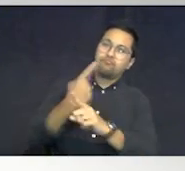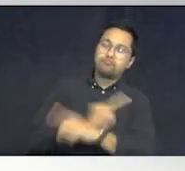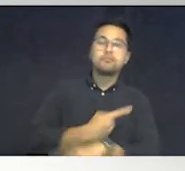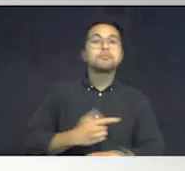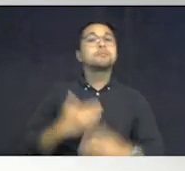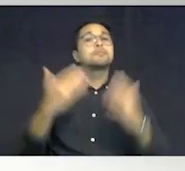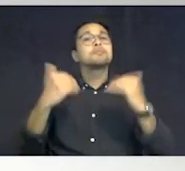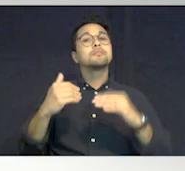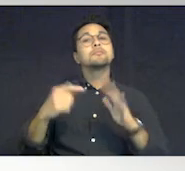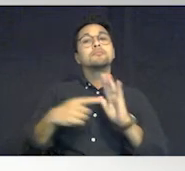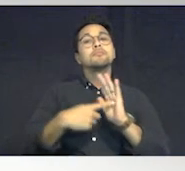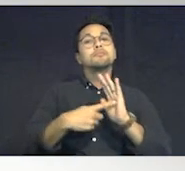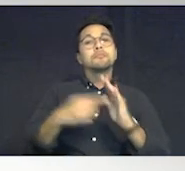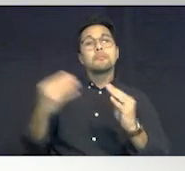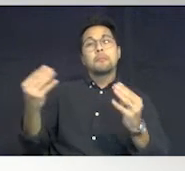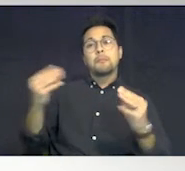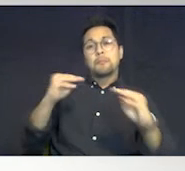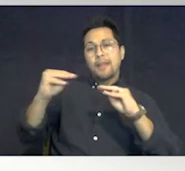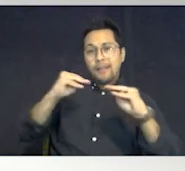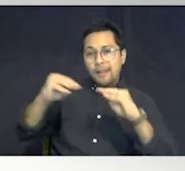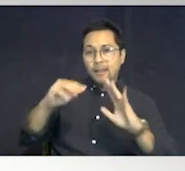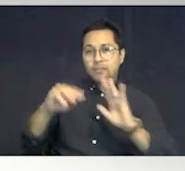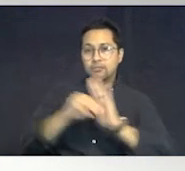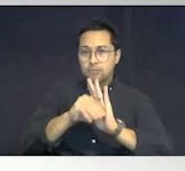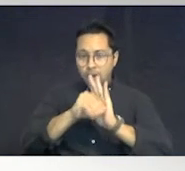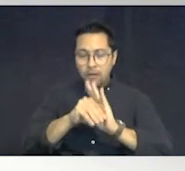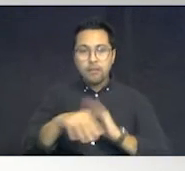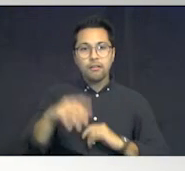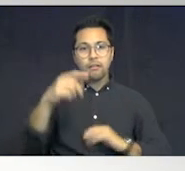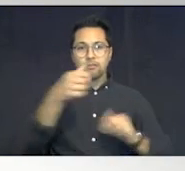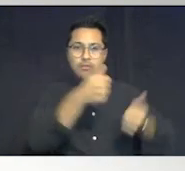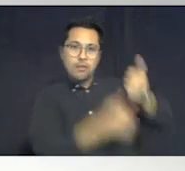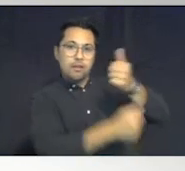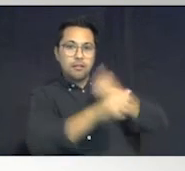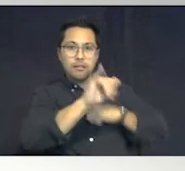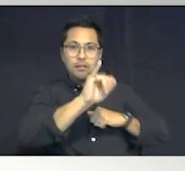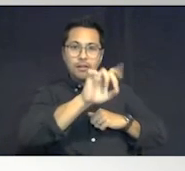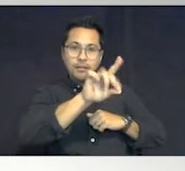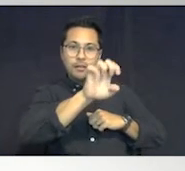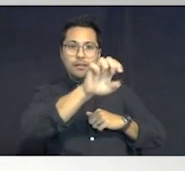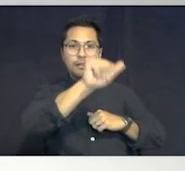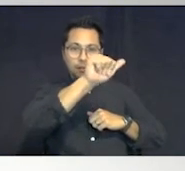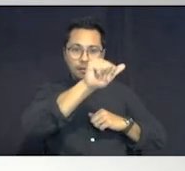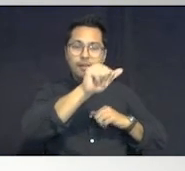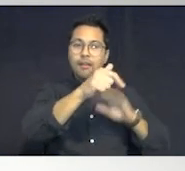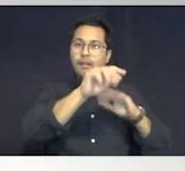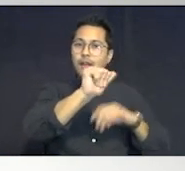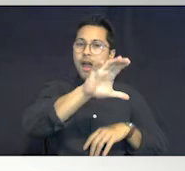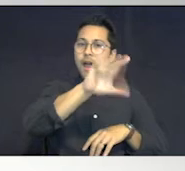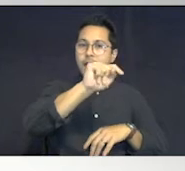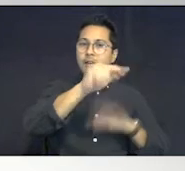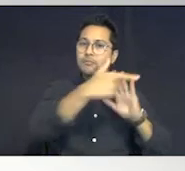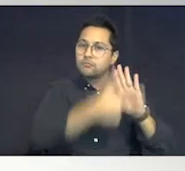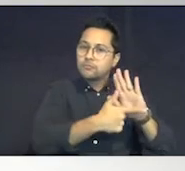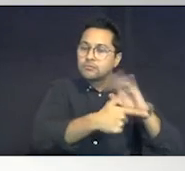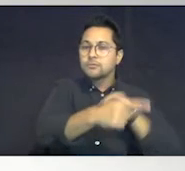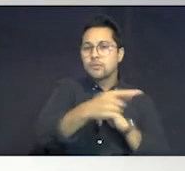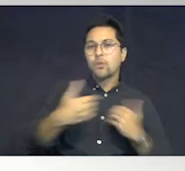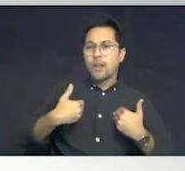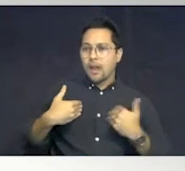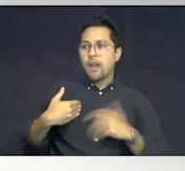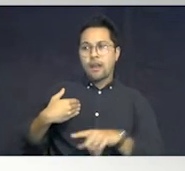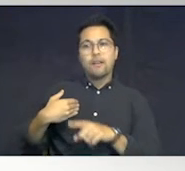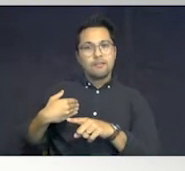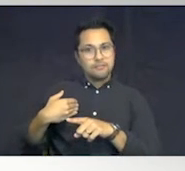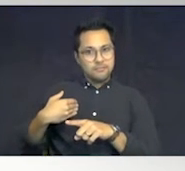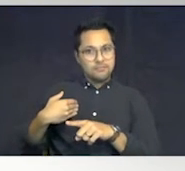and under the IDA, or Individuals with Disabilities Education Act, there is the state-sponsored mediation model and procedures. However,